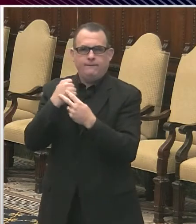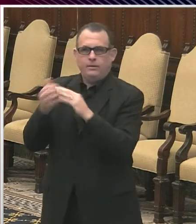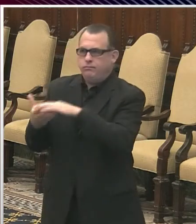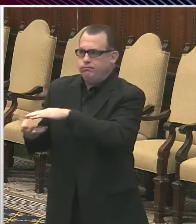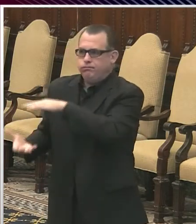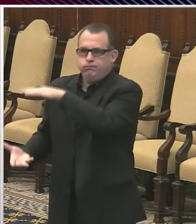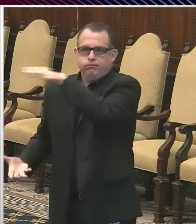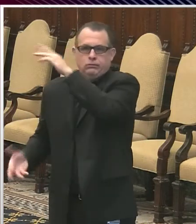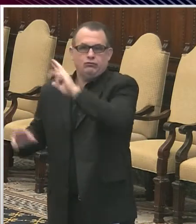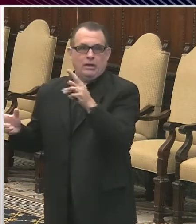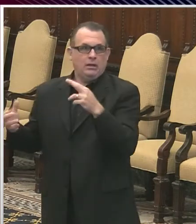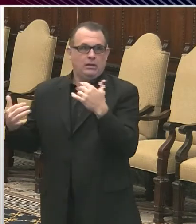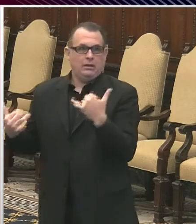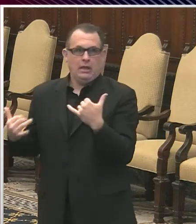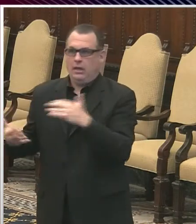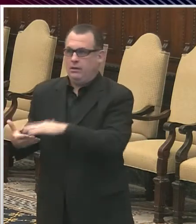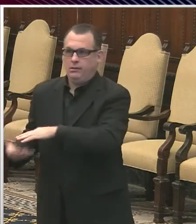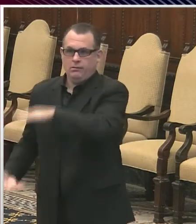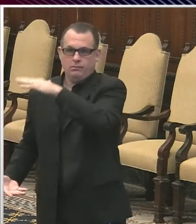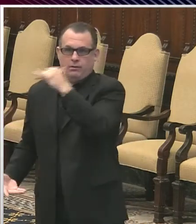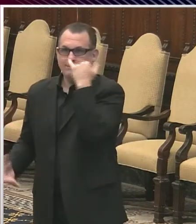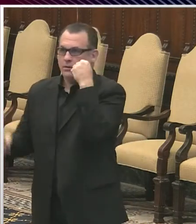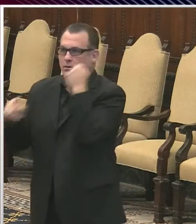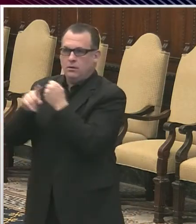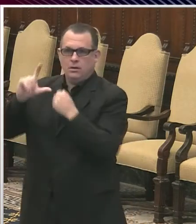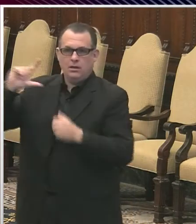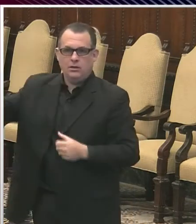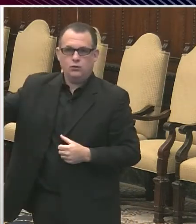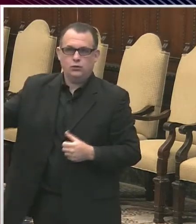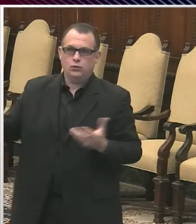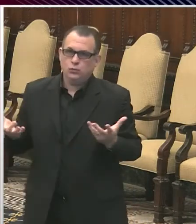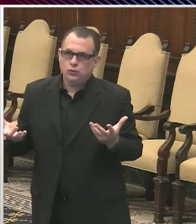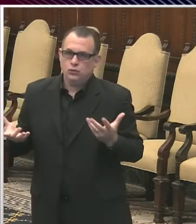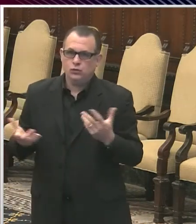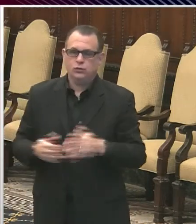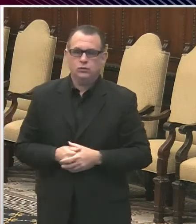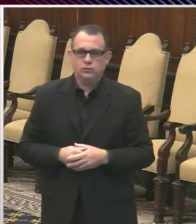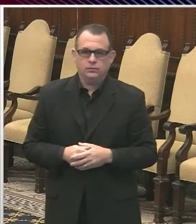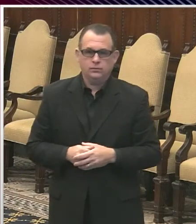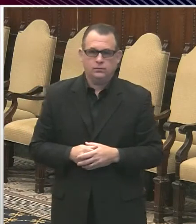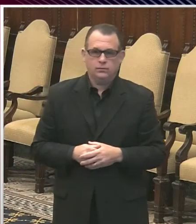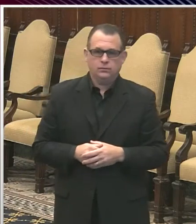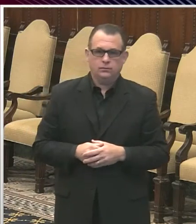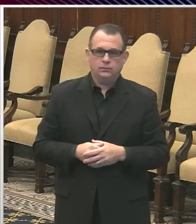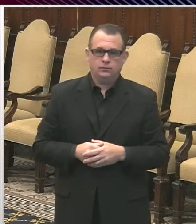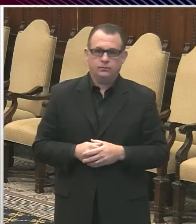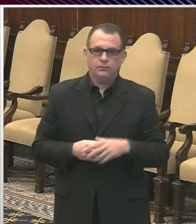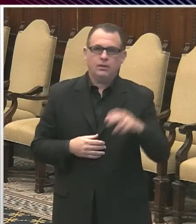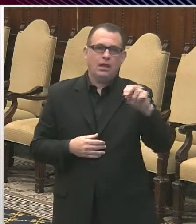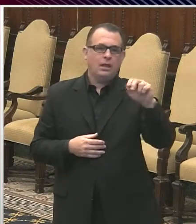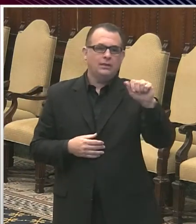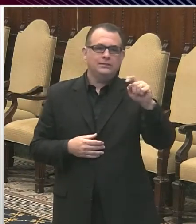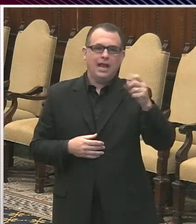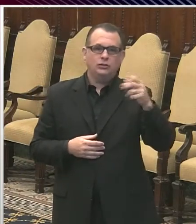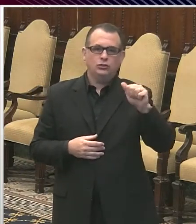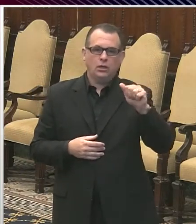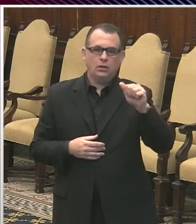Okay, thank you. Thank you, Laura. Now we go to Natasha Brown of CBS 3.